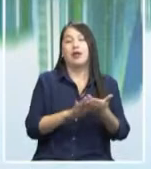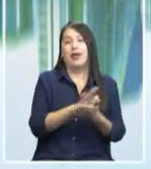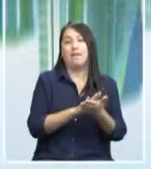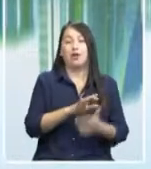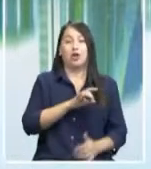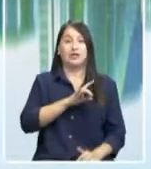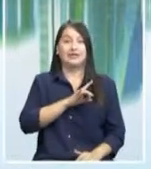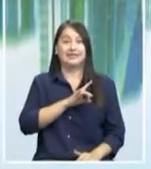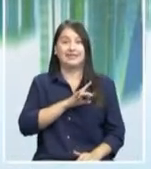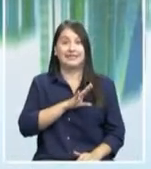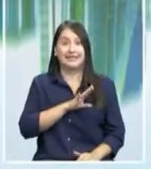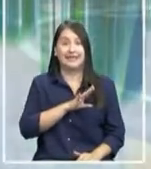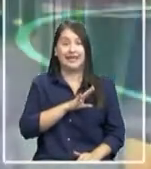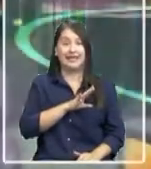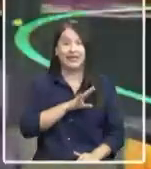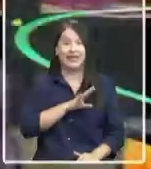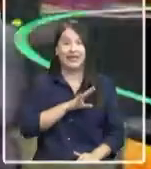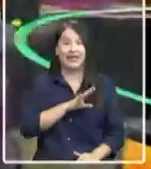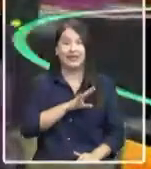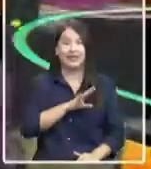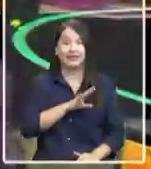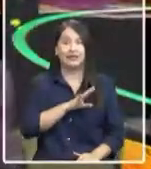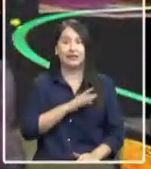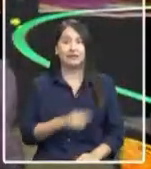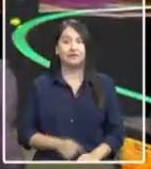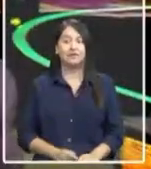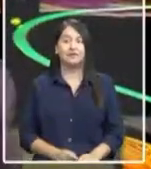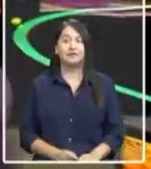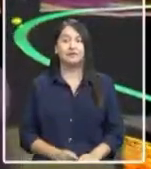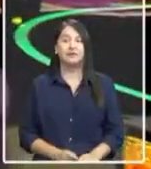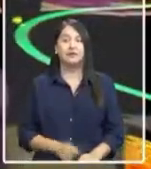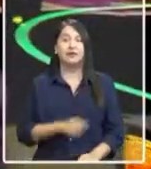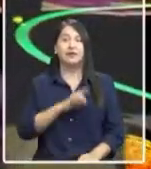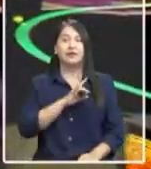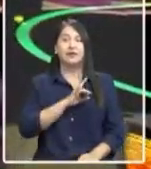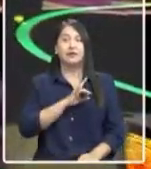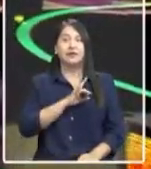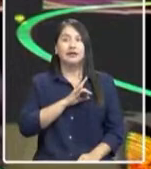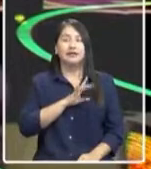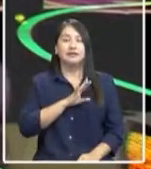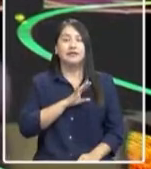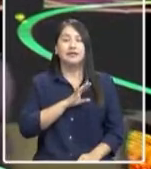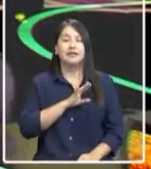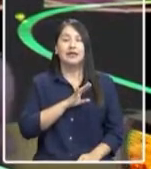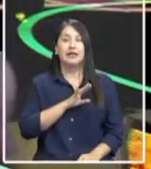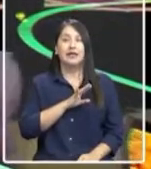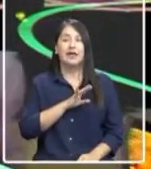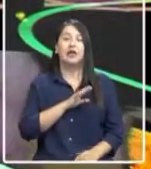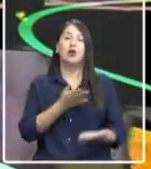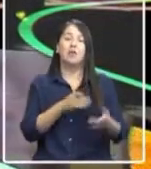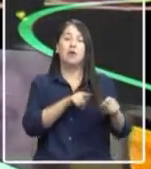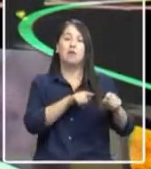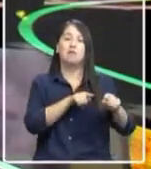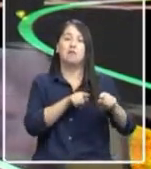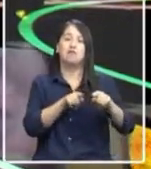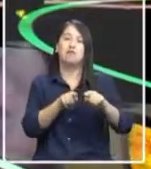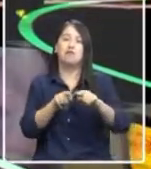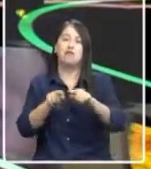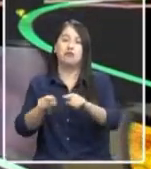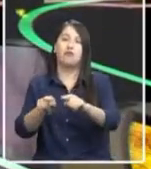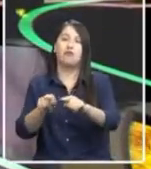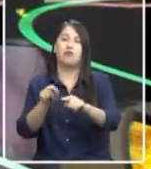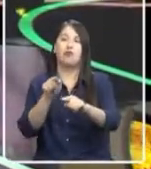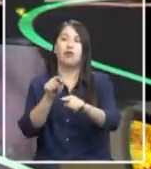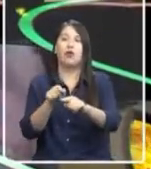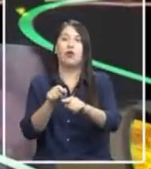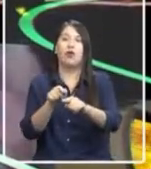it is more or less parallel with the temperature itself. So the ocean gets warmer. In gray, you can see that. And